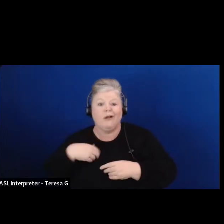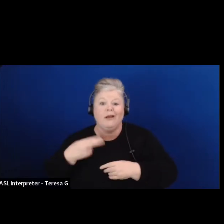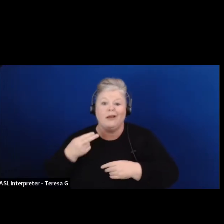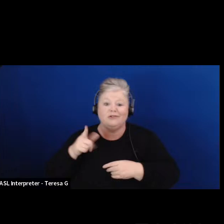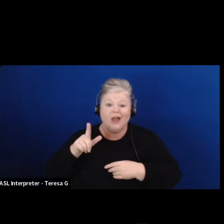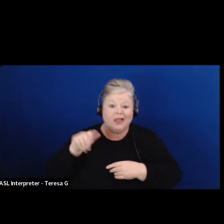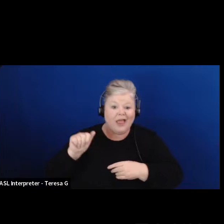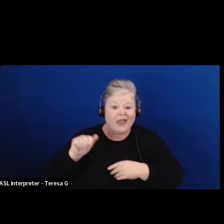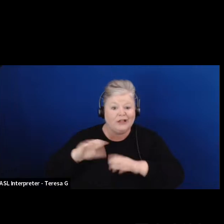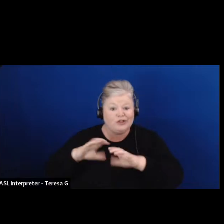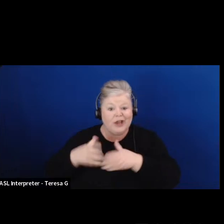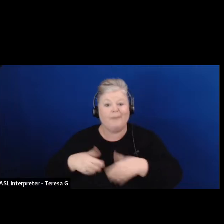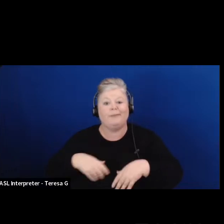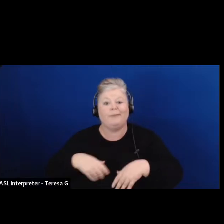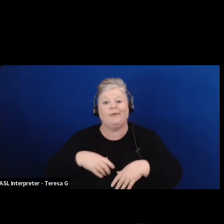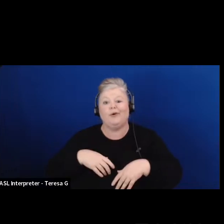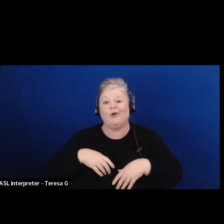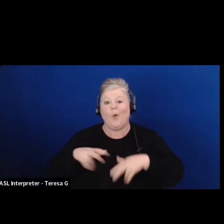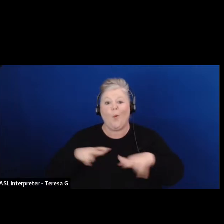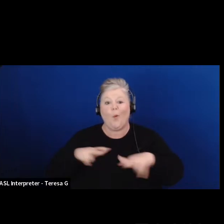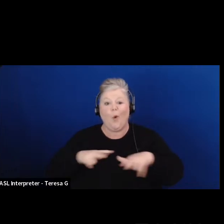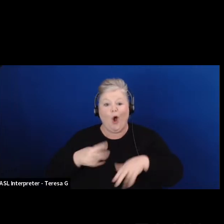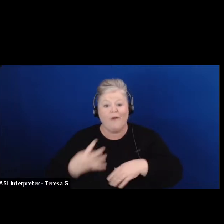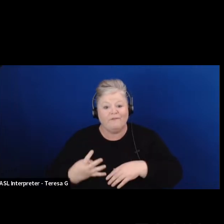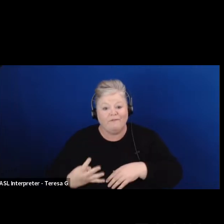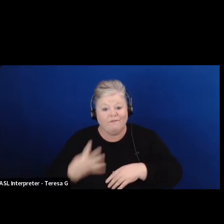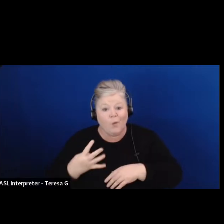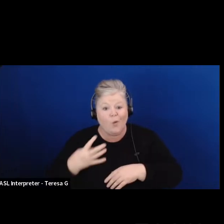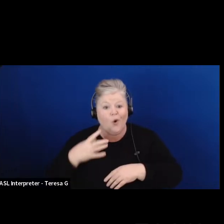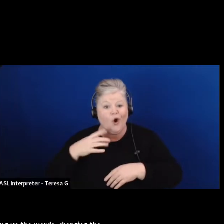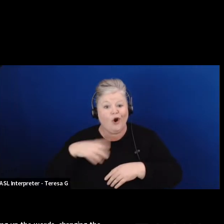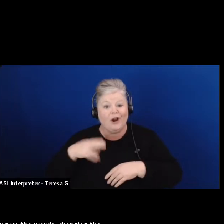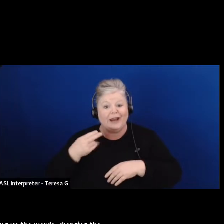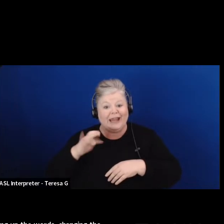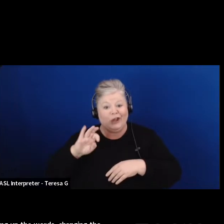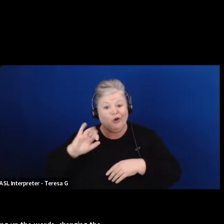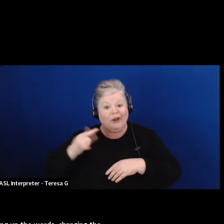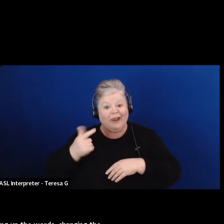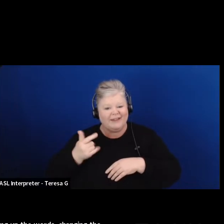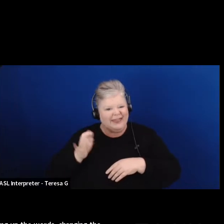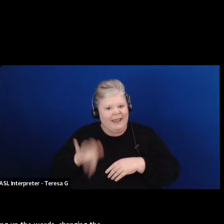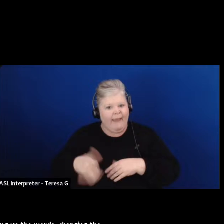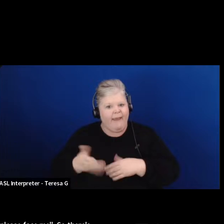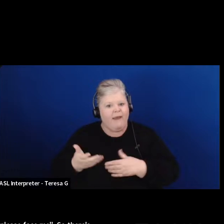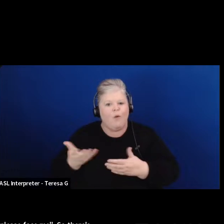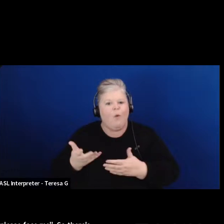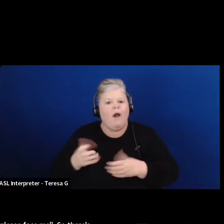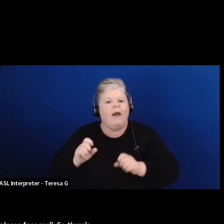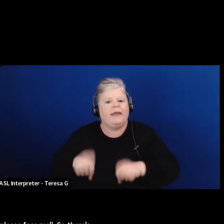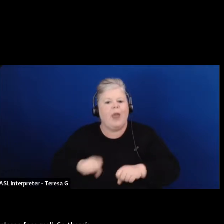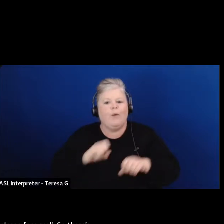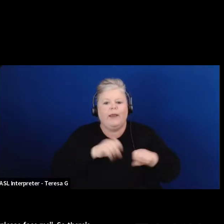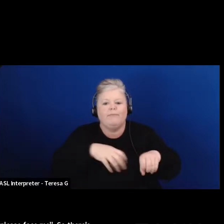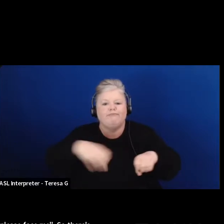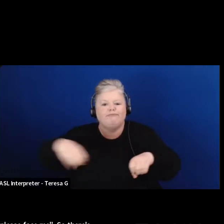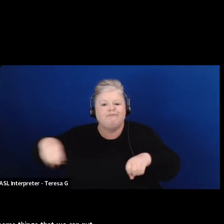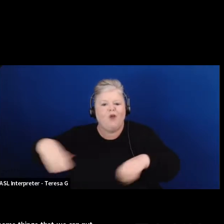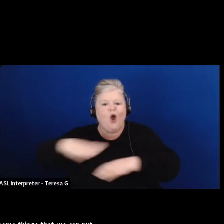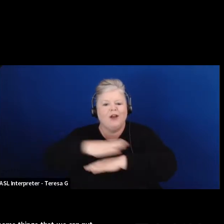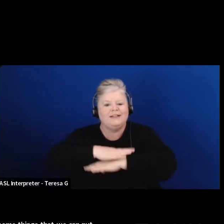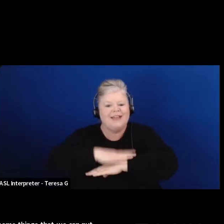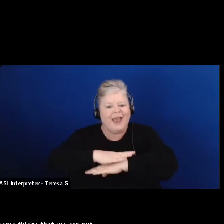and the Walk for Hearing. What's something that we could have at our table that would really be a resource for